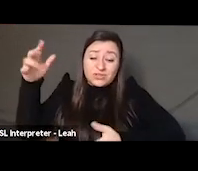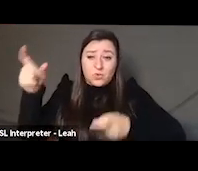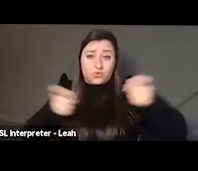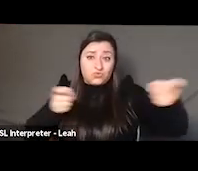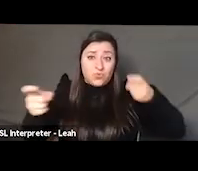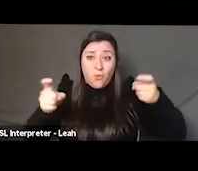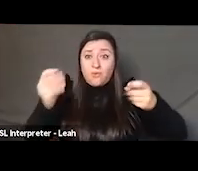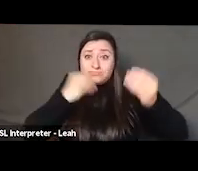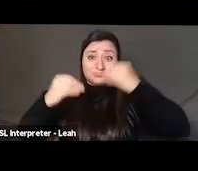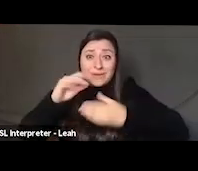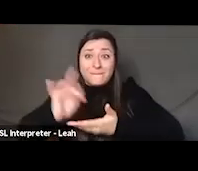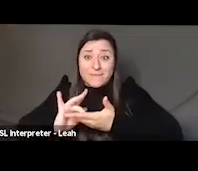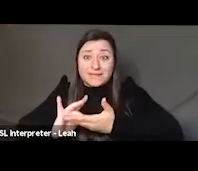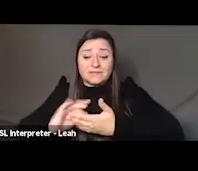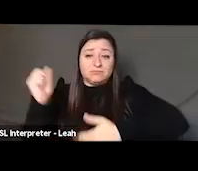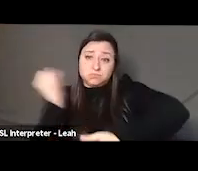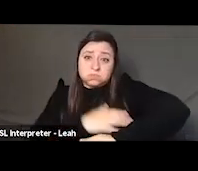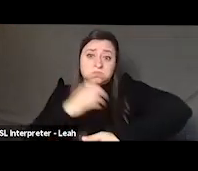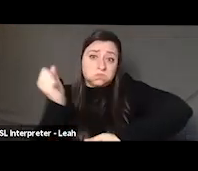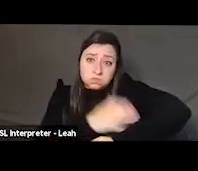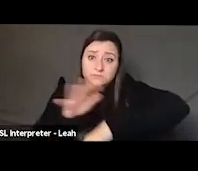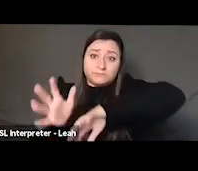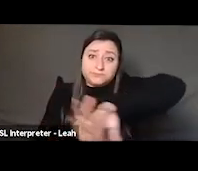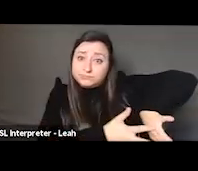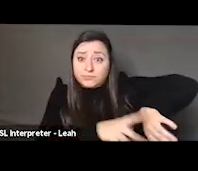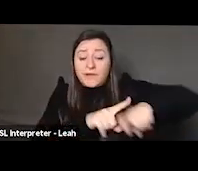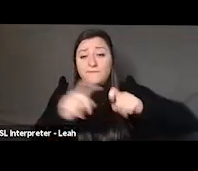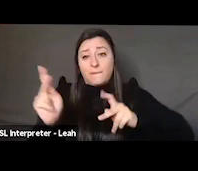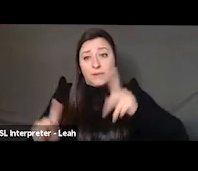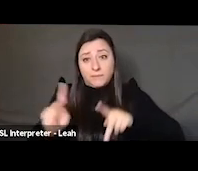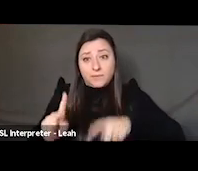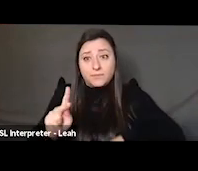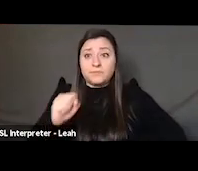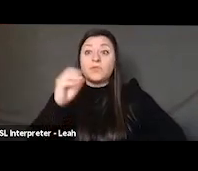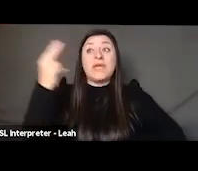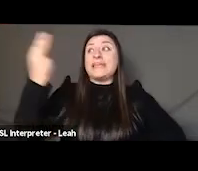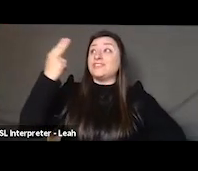the medicine, who hoarded this from the population. So what history